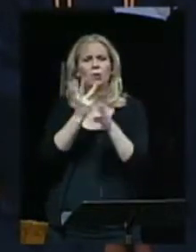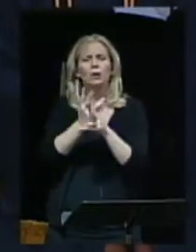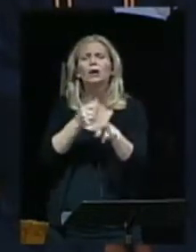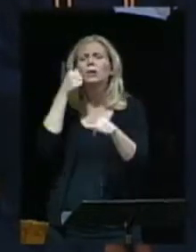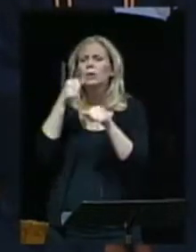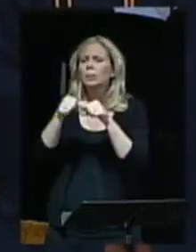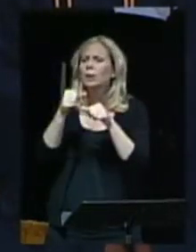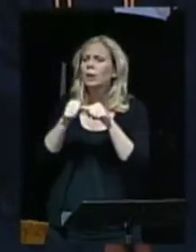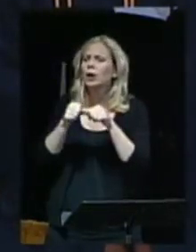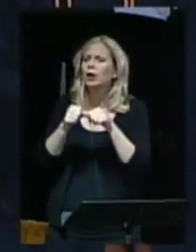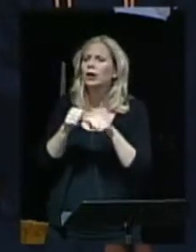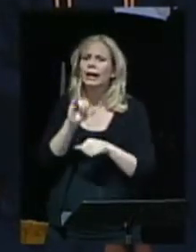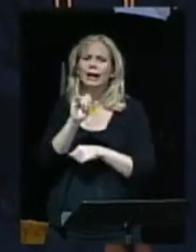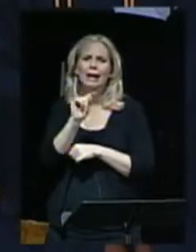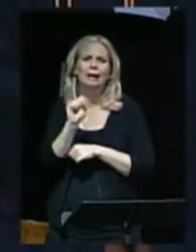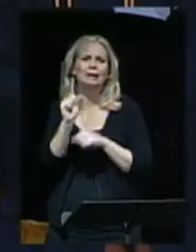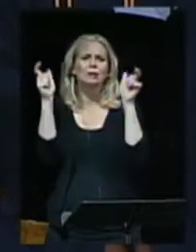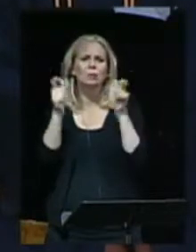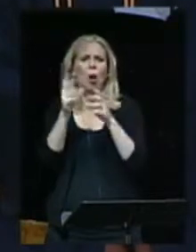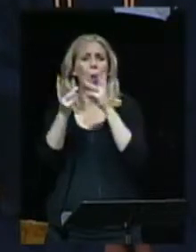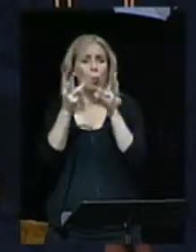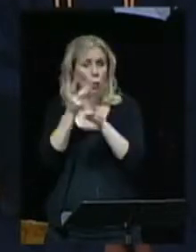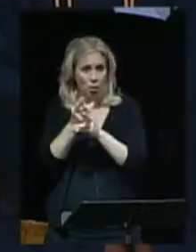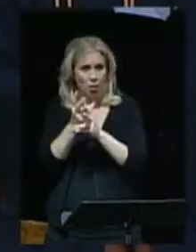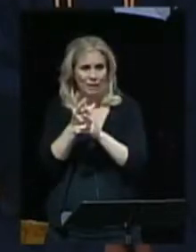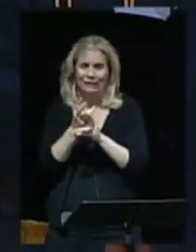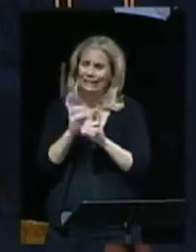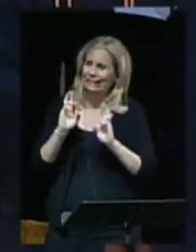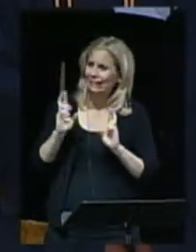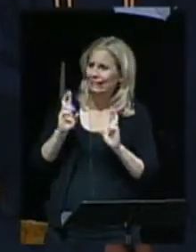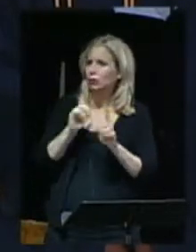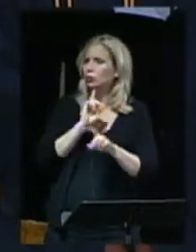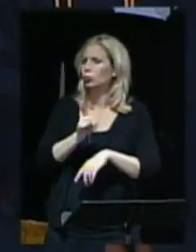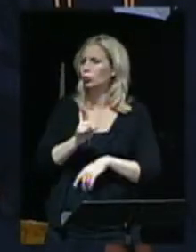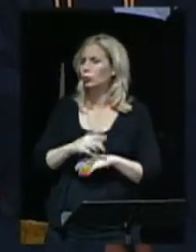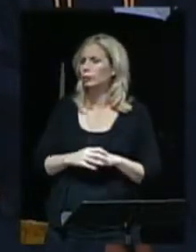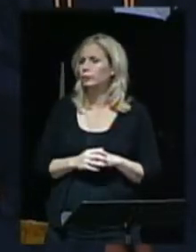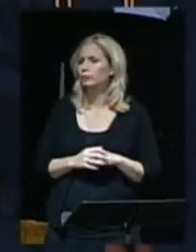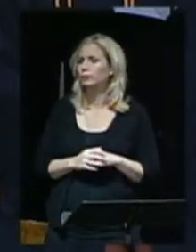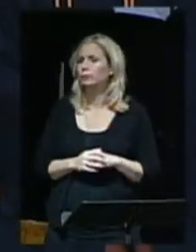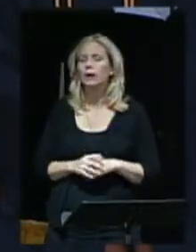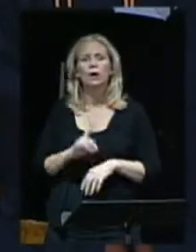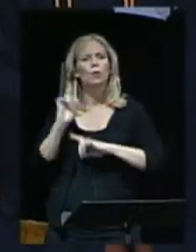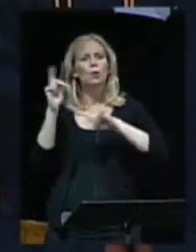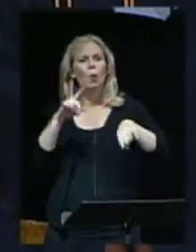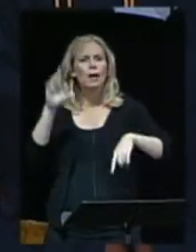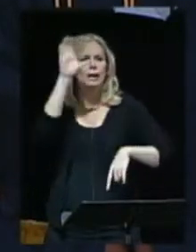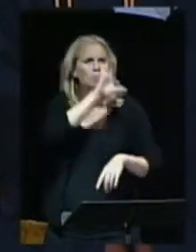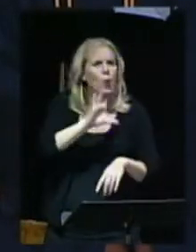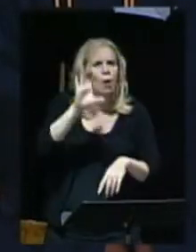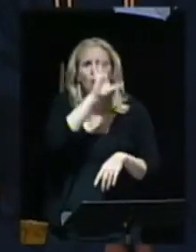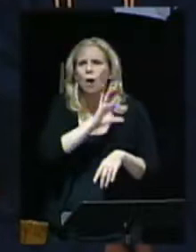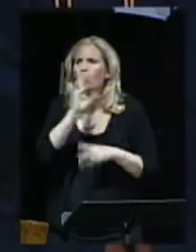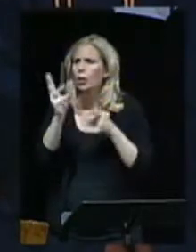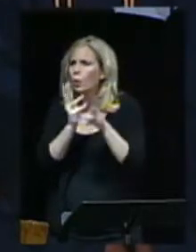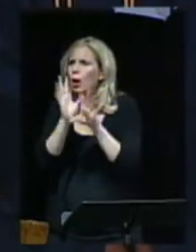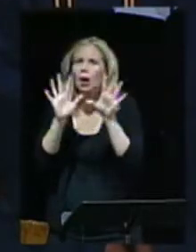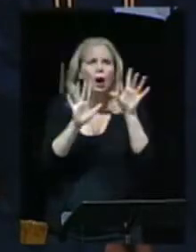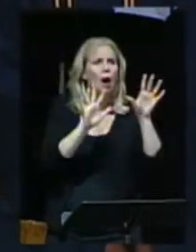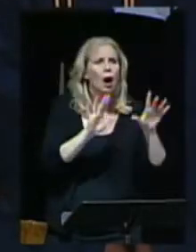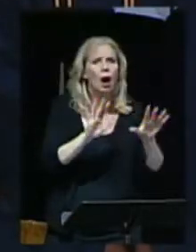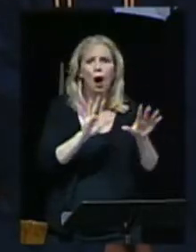world? I kind of hope it's true. Because as we go out on our own, exploring this big, big world, I hope I